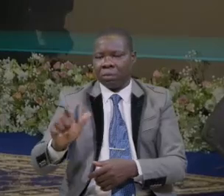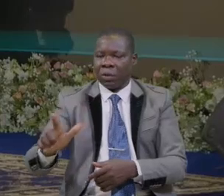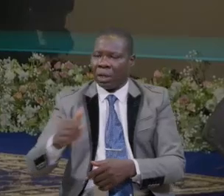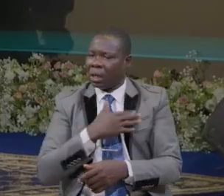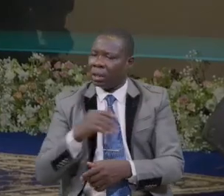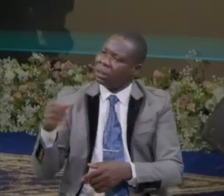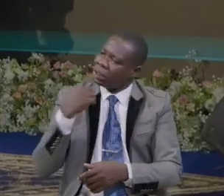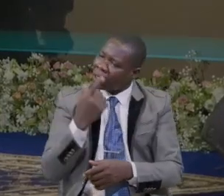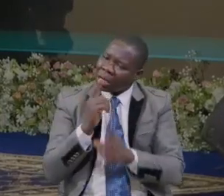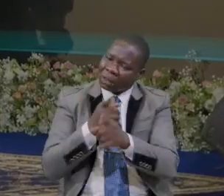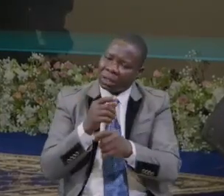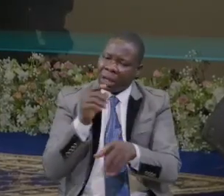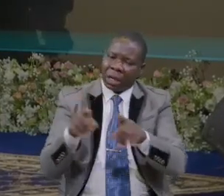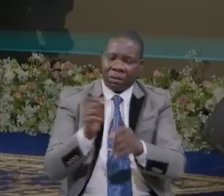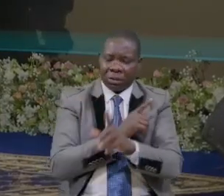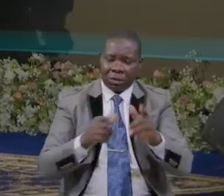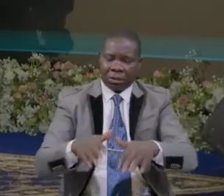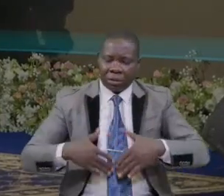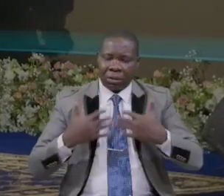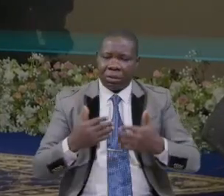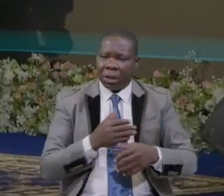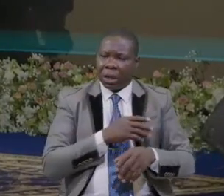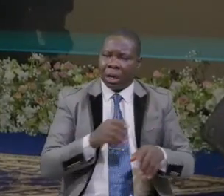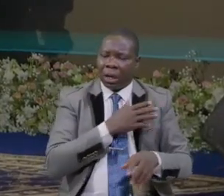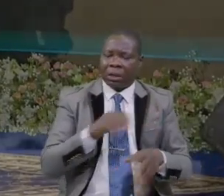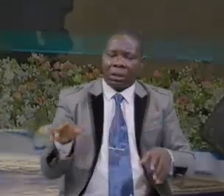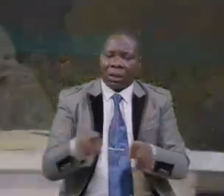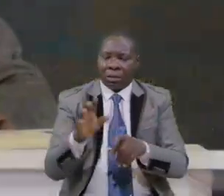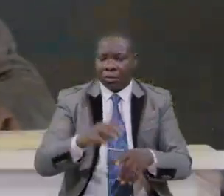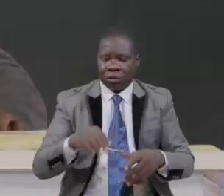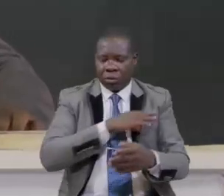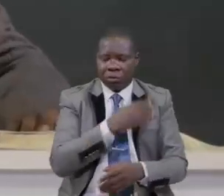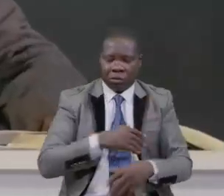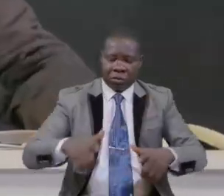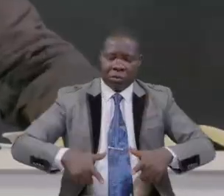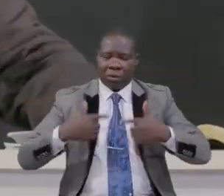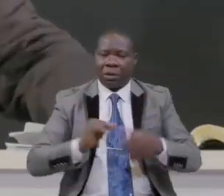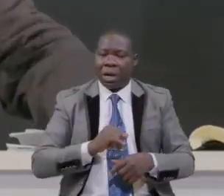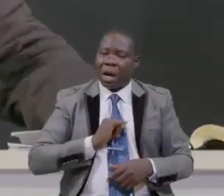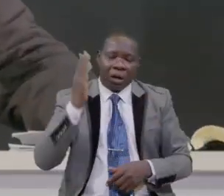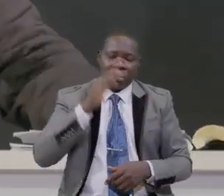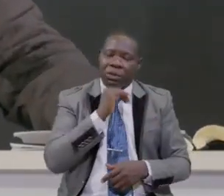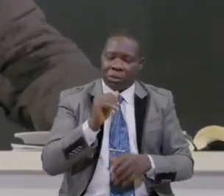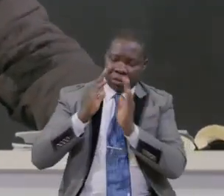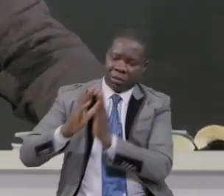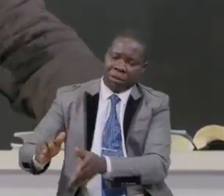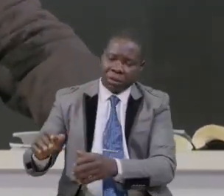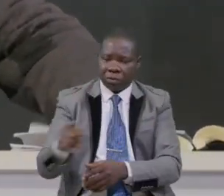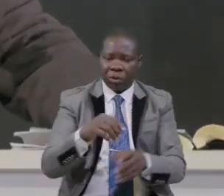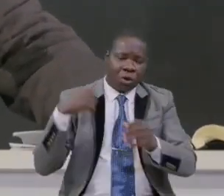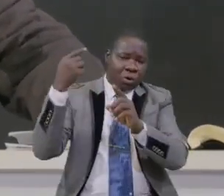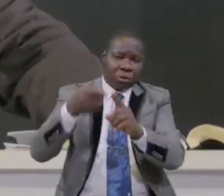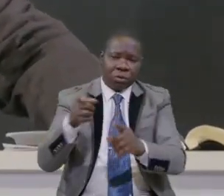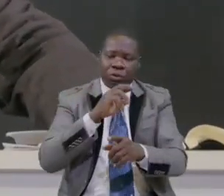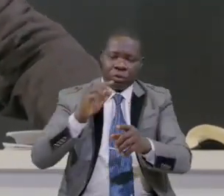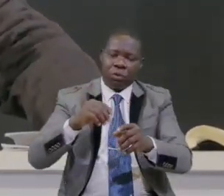you are still living here with me, I will not leave you until you are gone. That's a